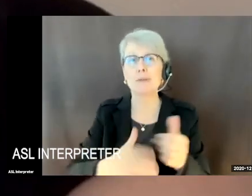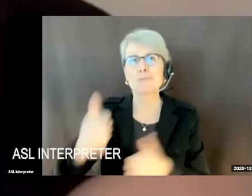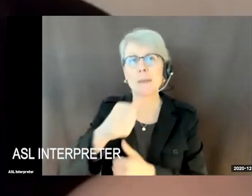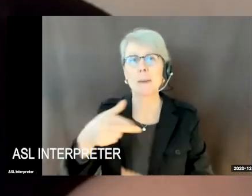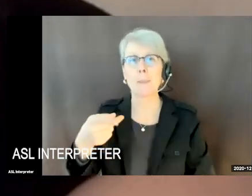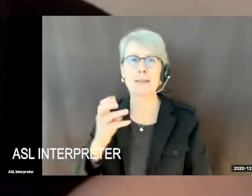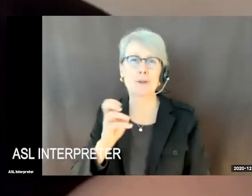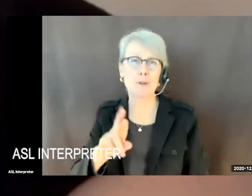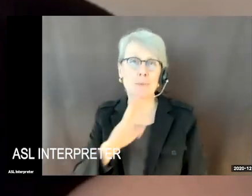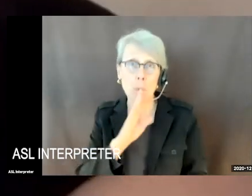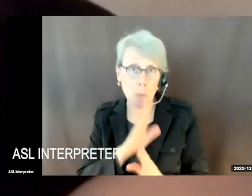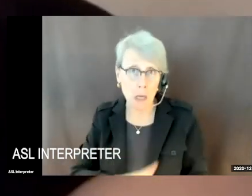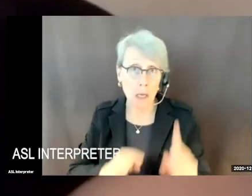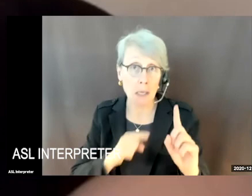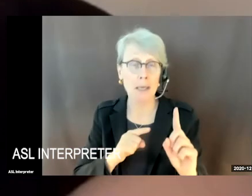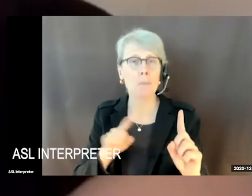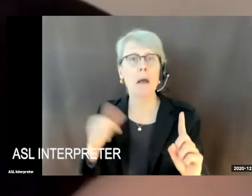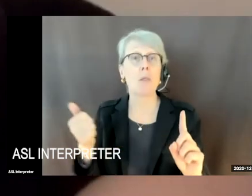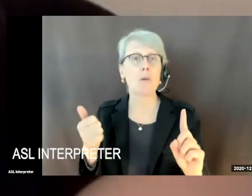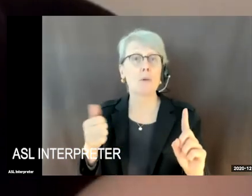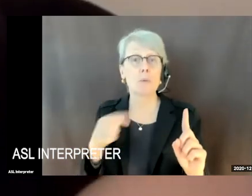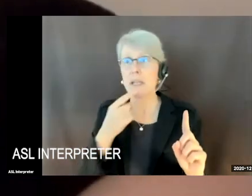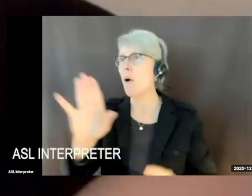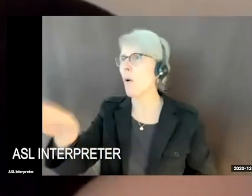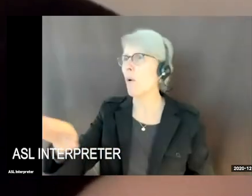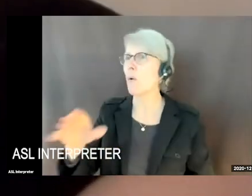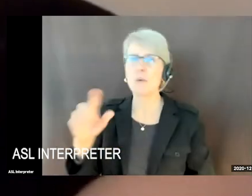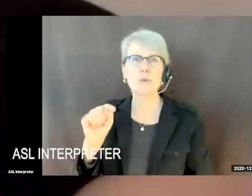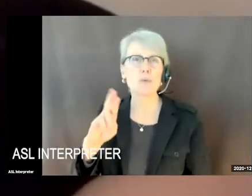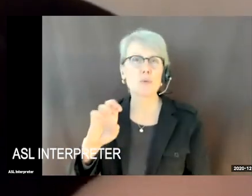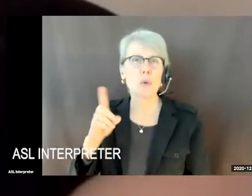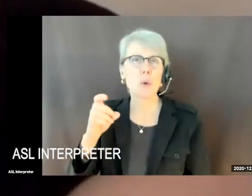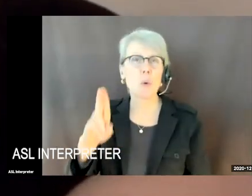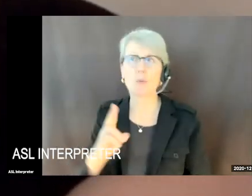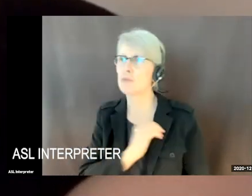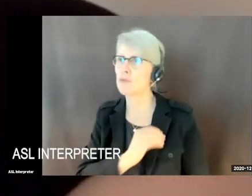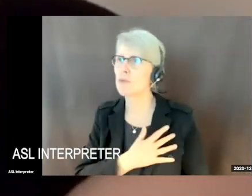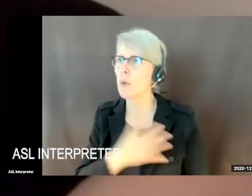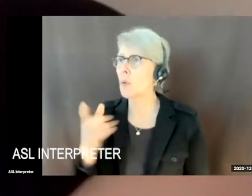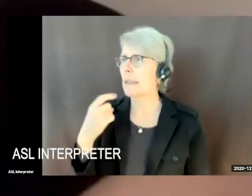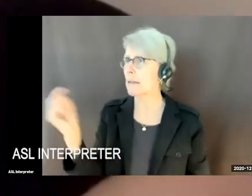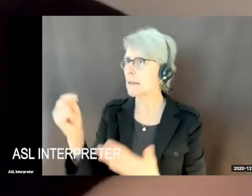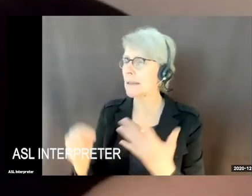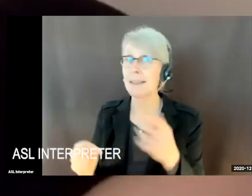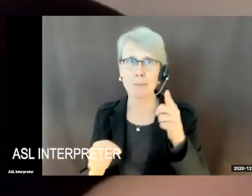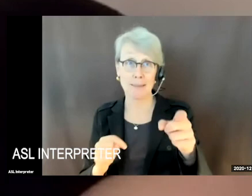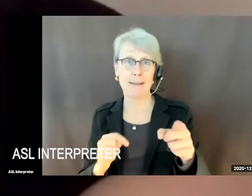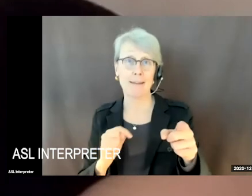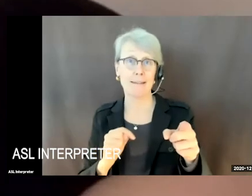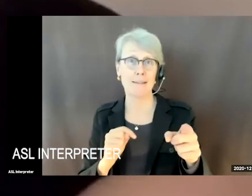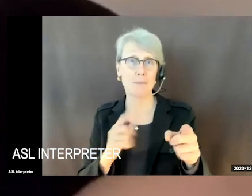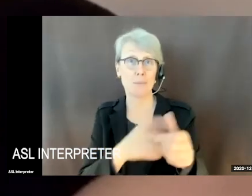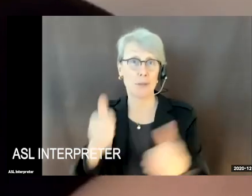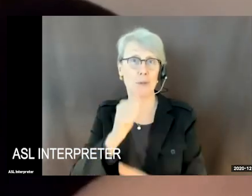compared to, our premier is very quiet. He doesn't, compared to other ones who are like, we need this, we need Trudeau, we